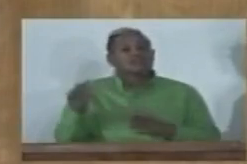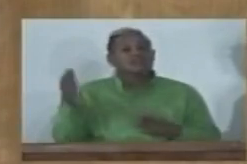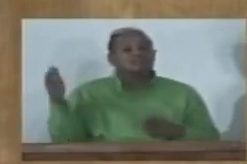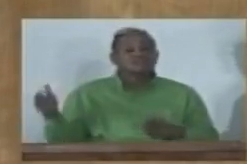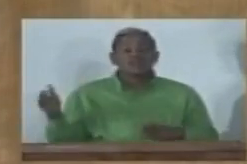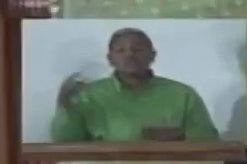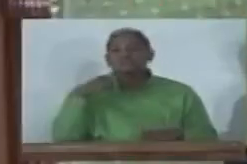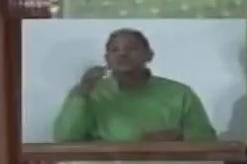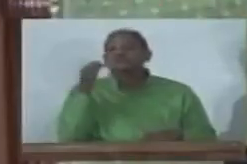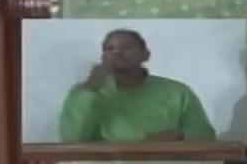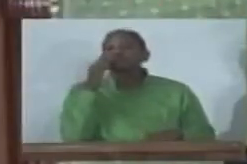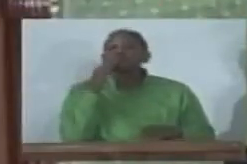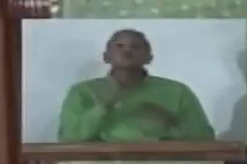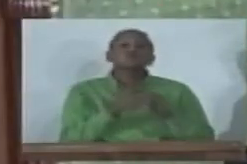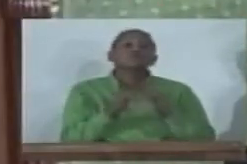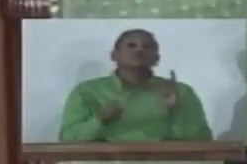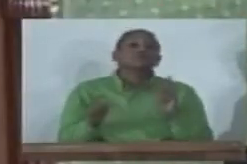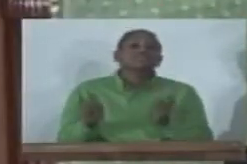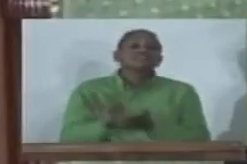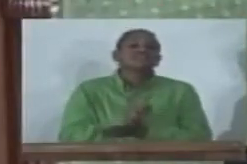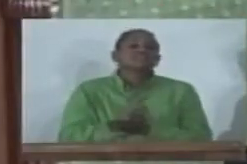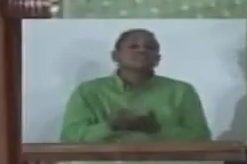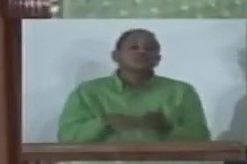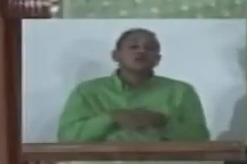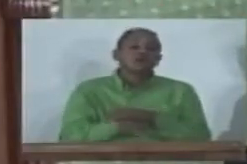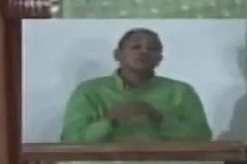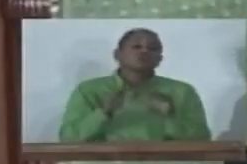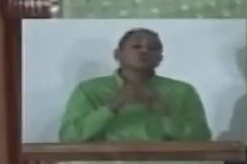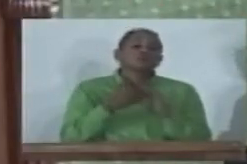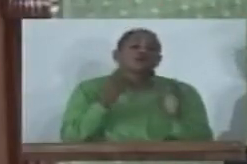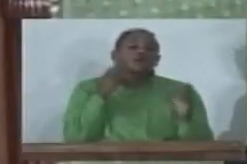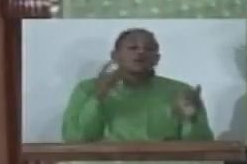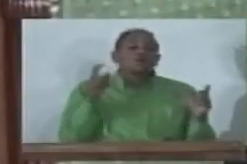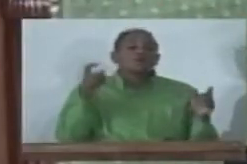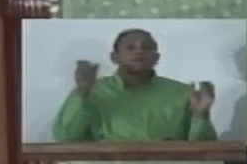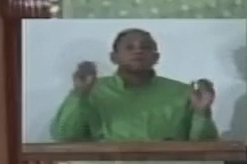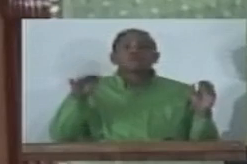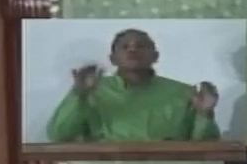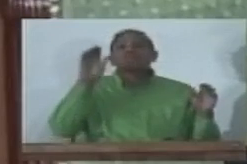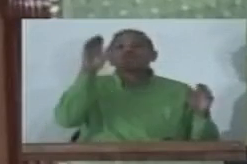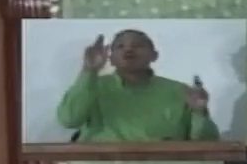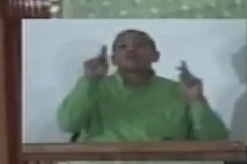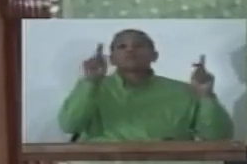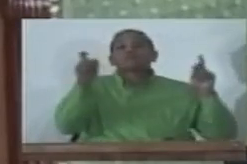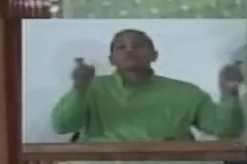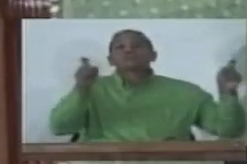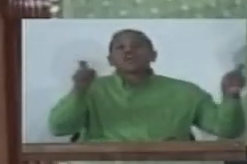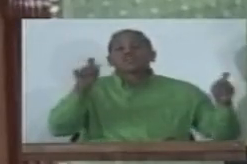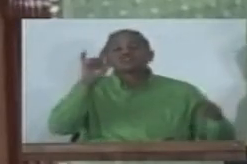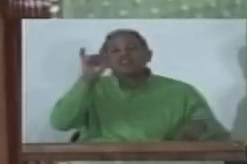Jamaica because we put foreigners in charge of the airport.